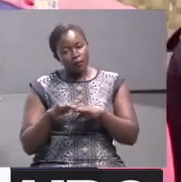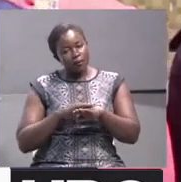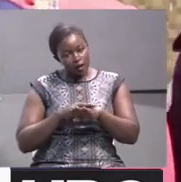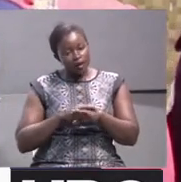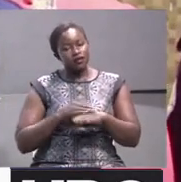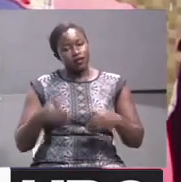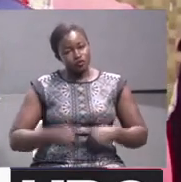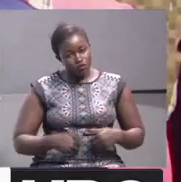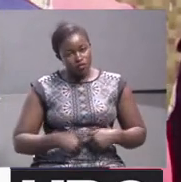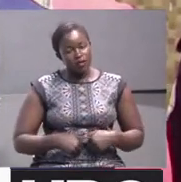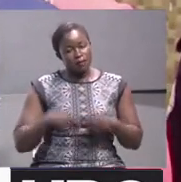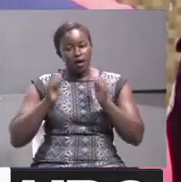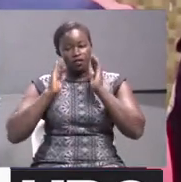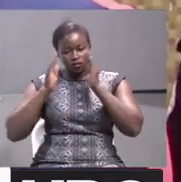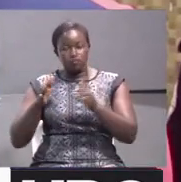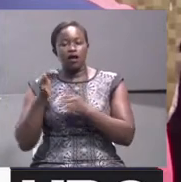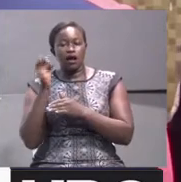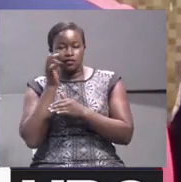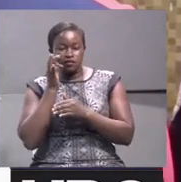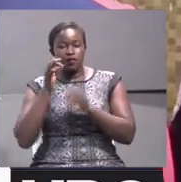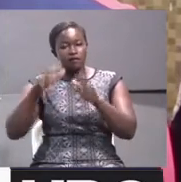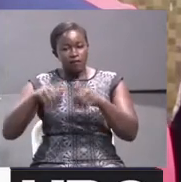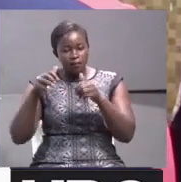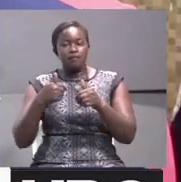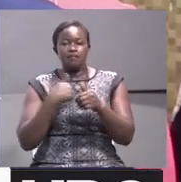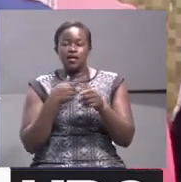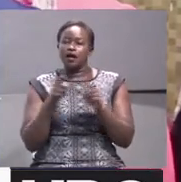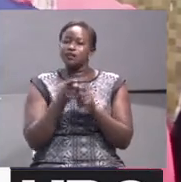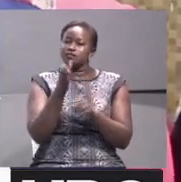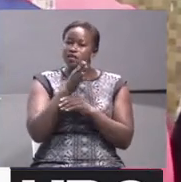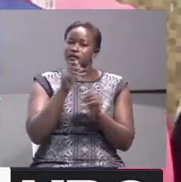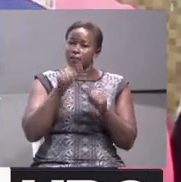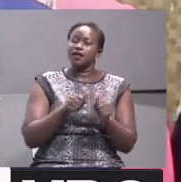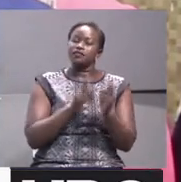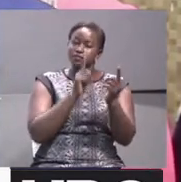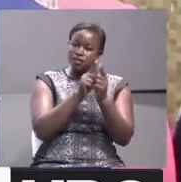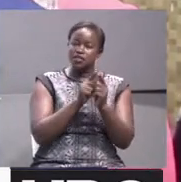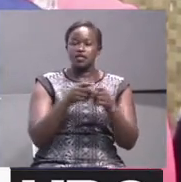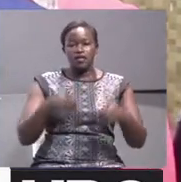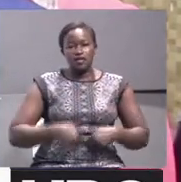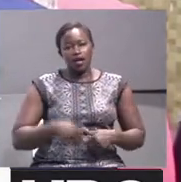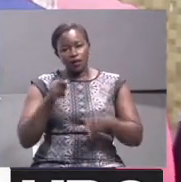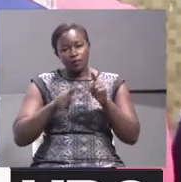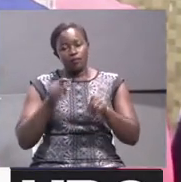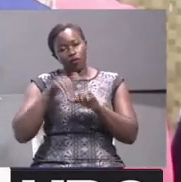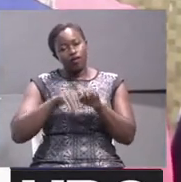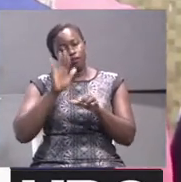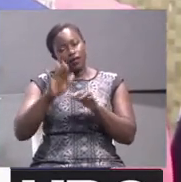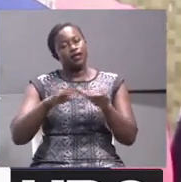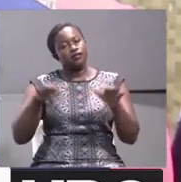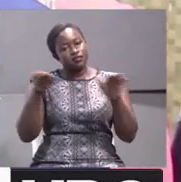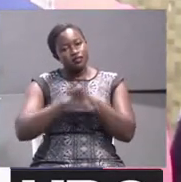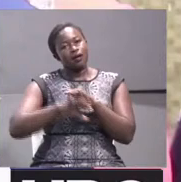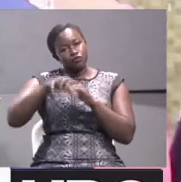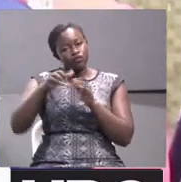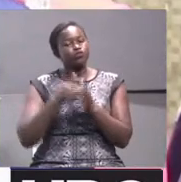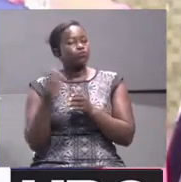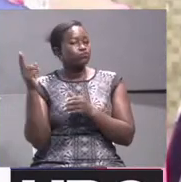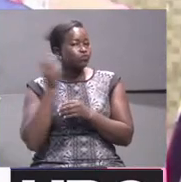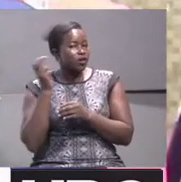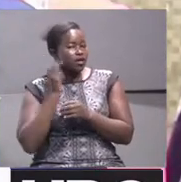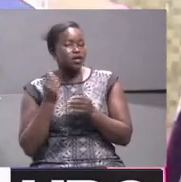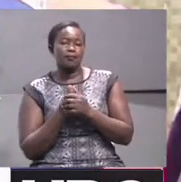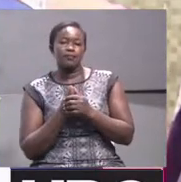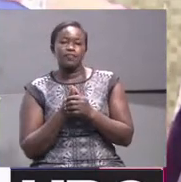that as a minister, I'll reach out to the young people in their sub-regions, hear from them, and then in an